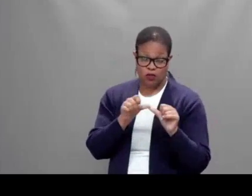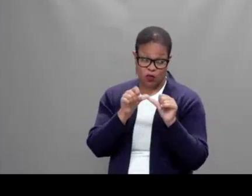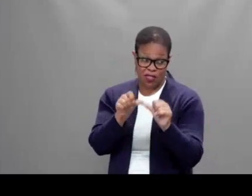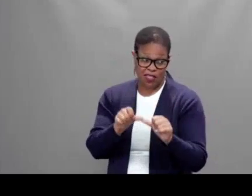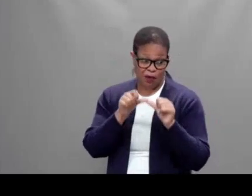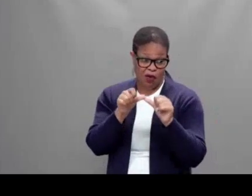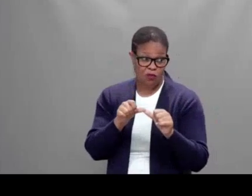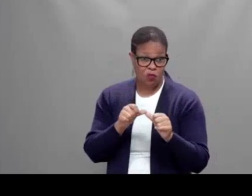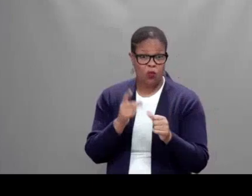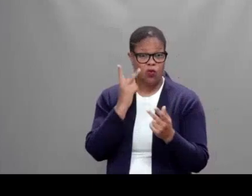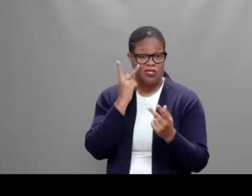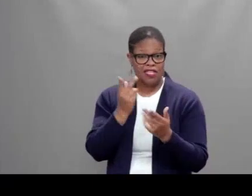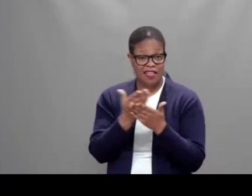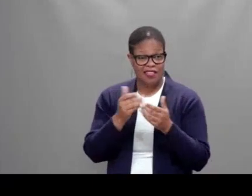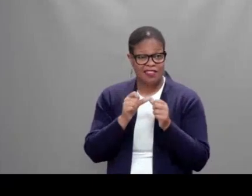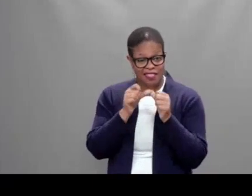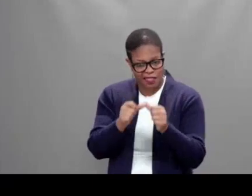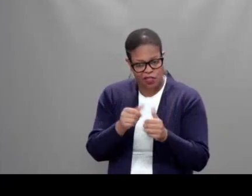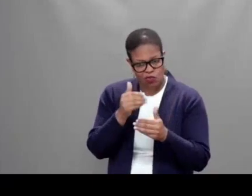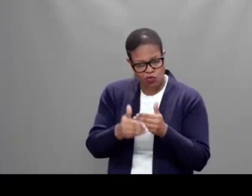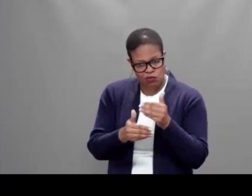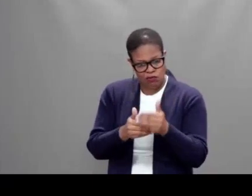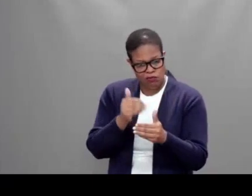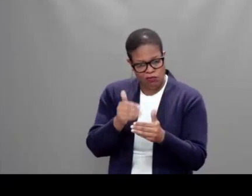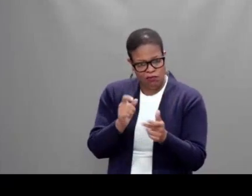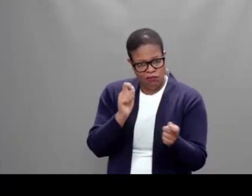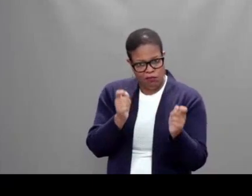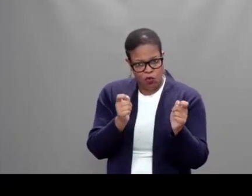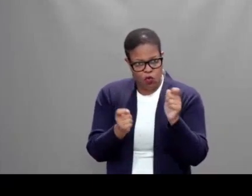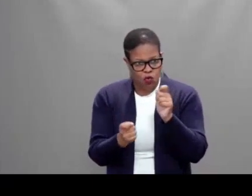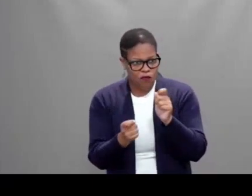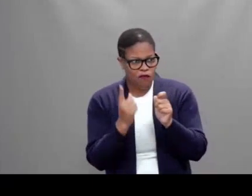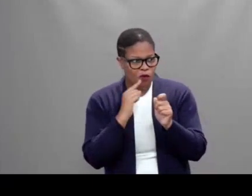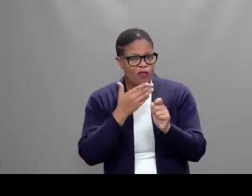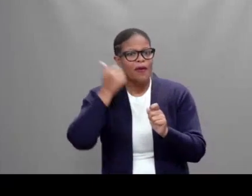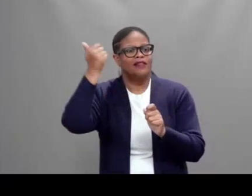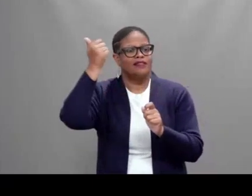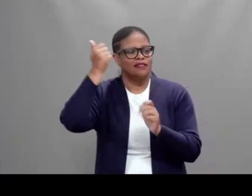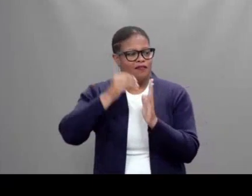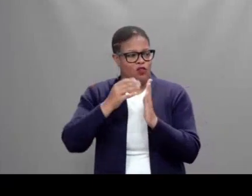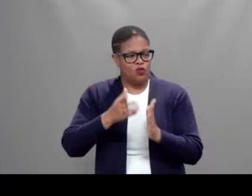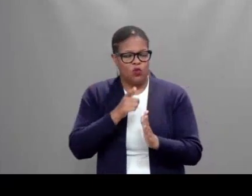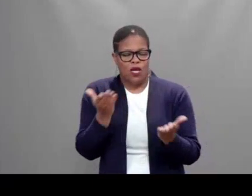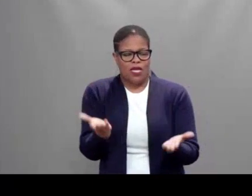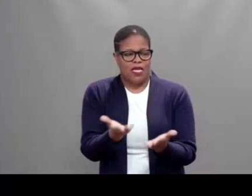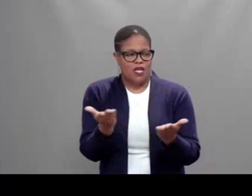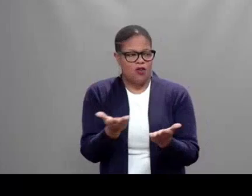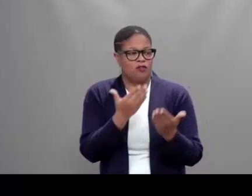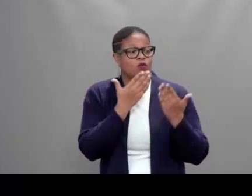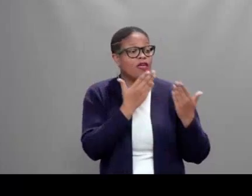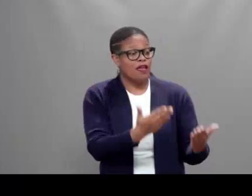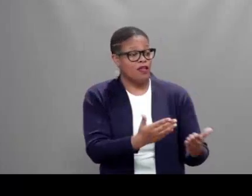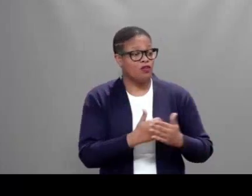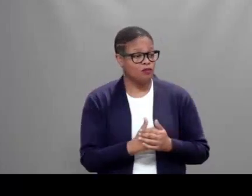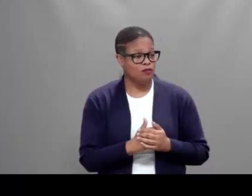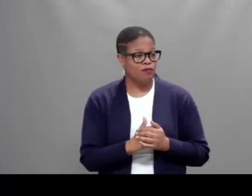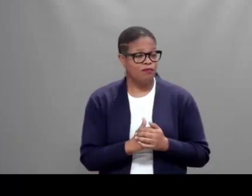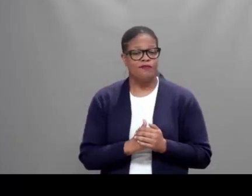and we'll see things continue to move in the direction we wanted for the best of the students who are here. So, thank